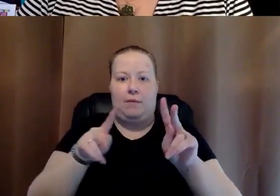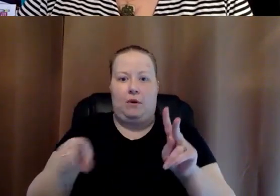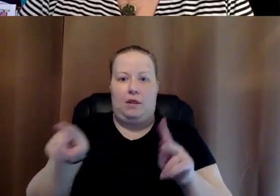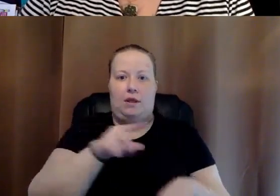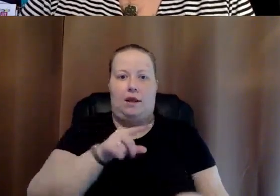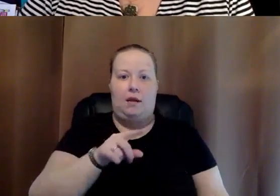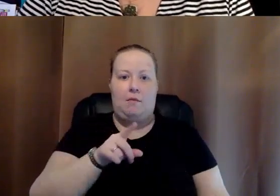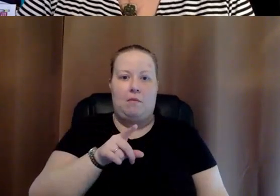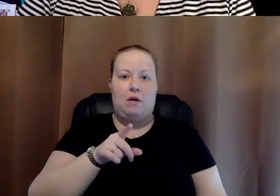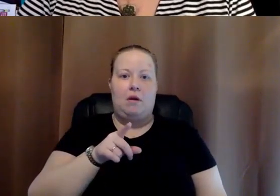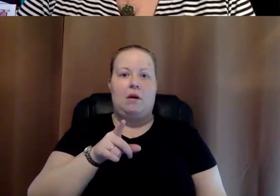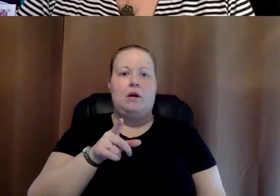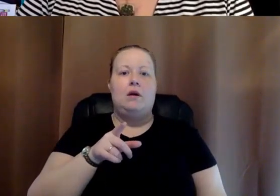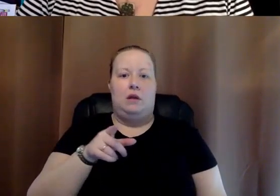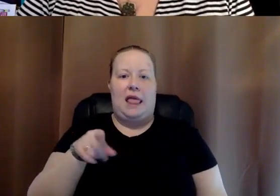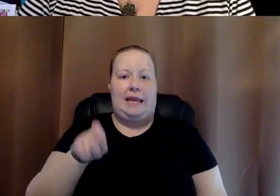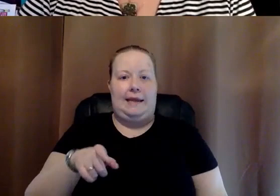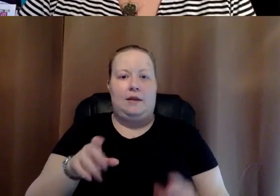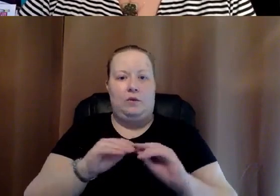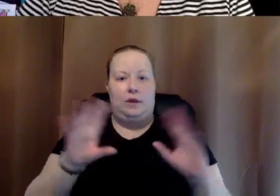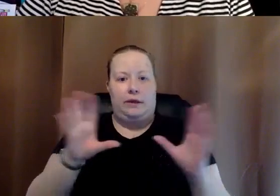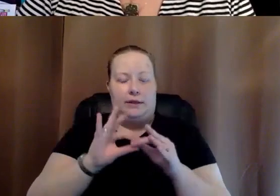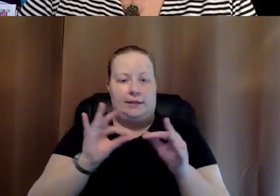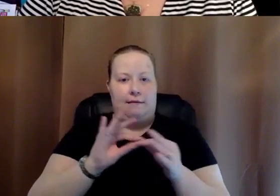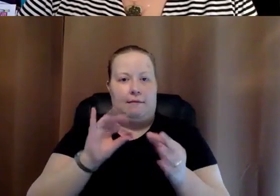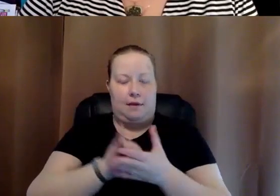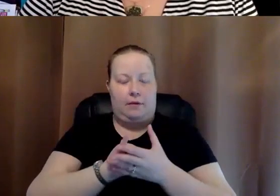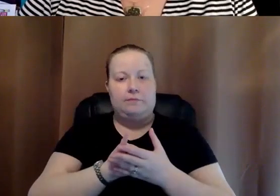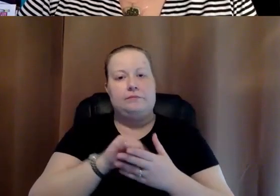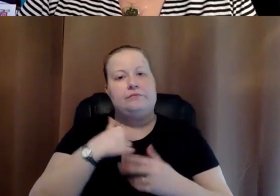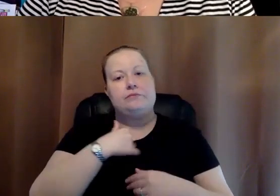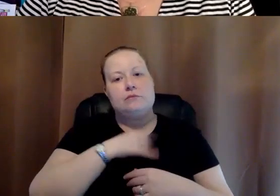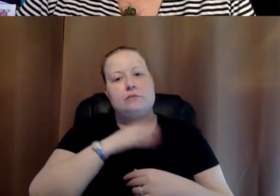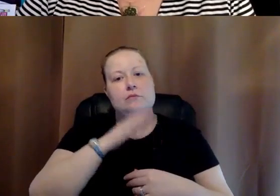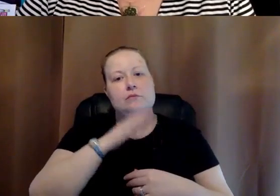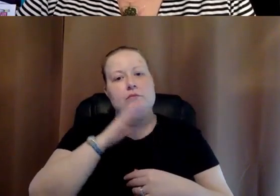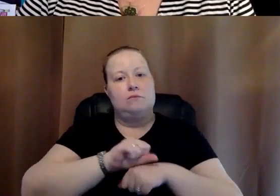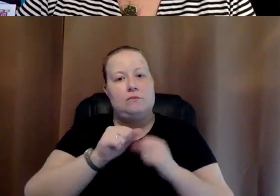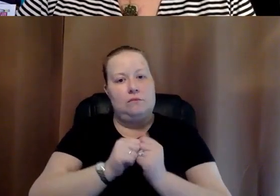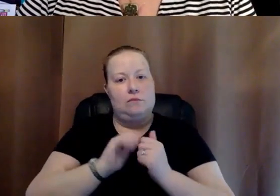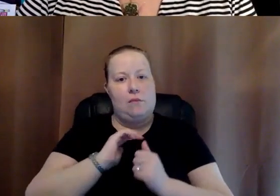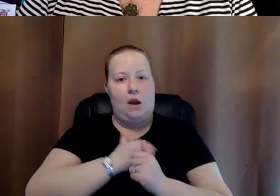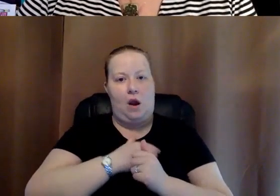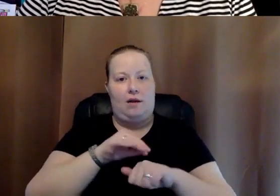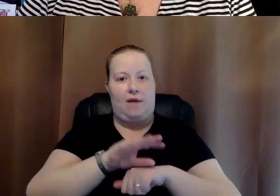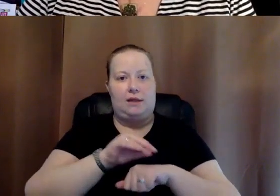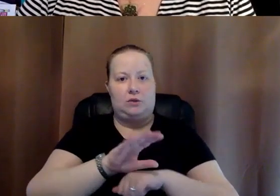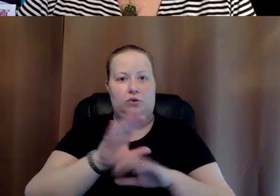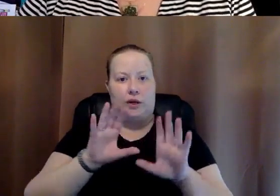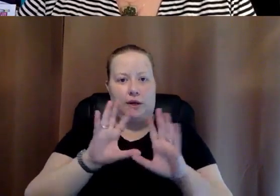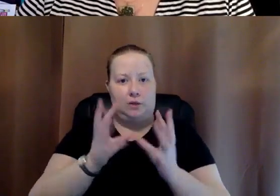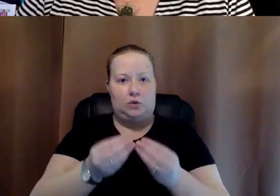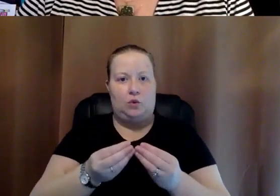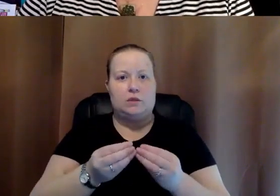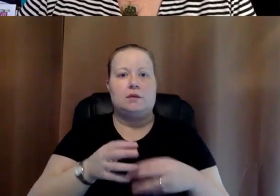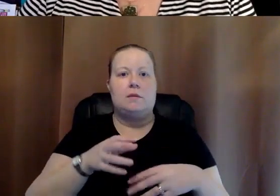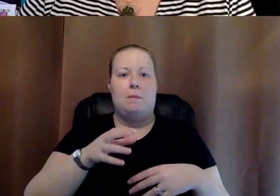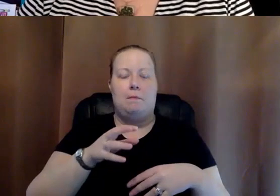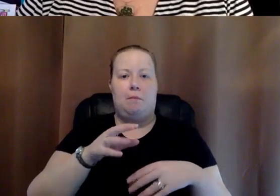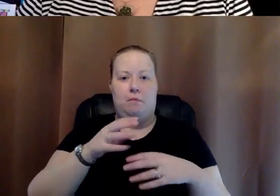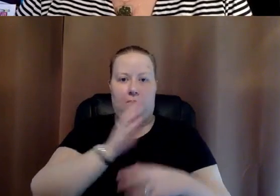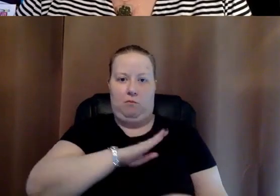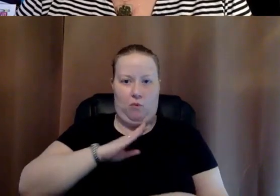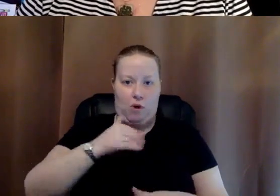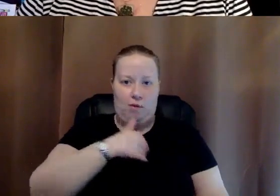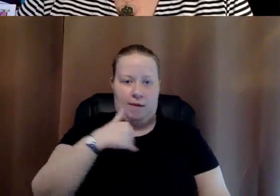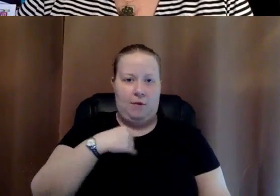need to have that clearly stated. So we'll be working with our advisory consortium board members to develop